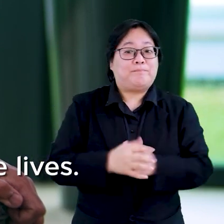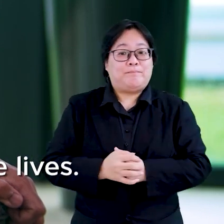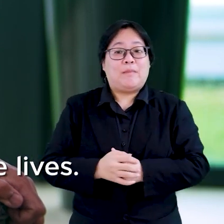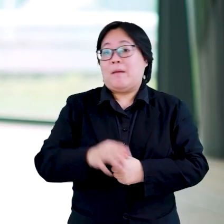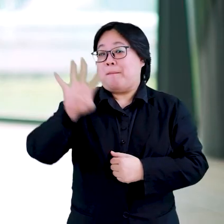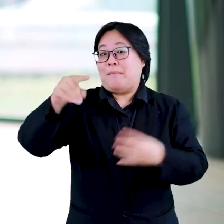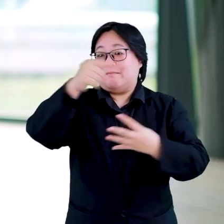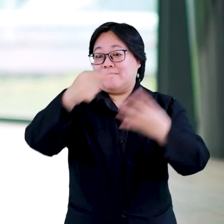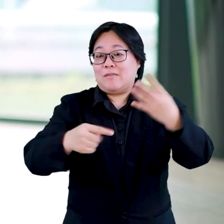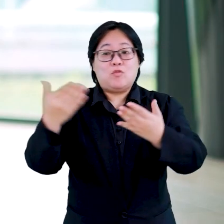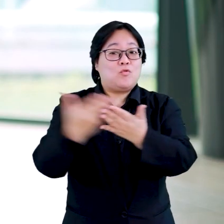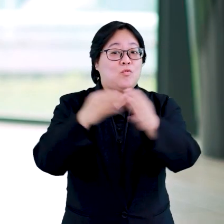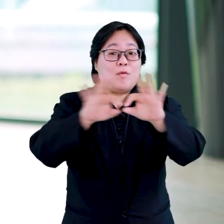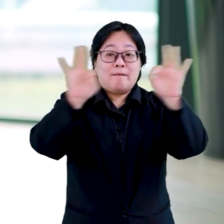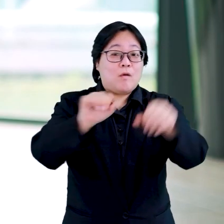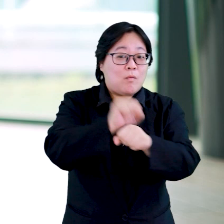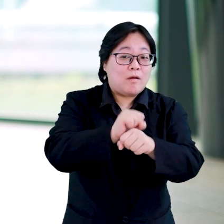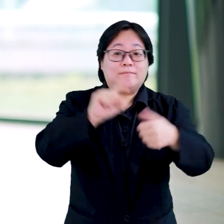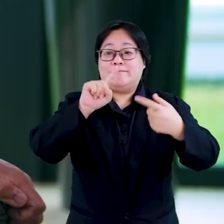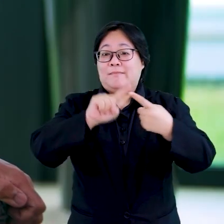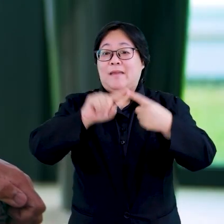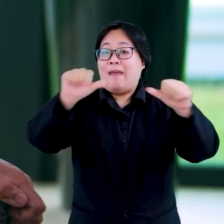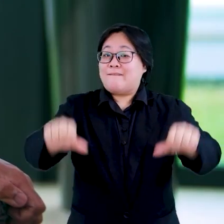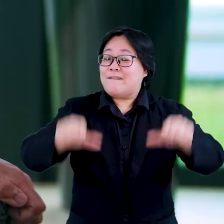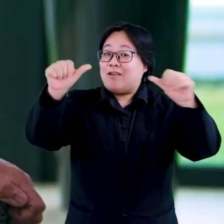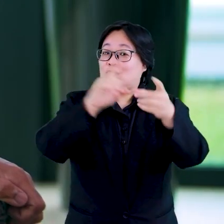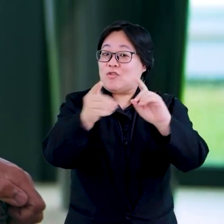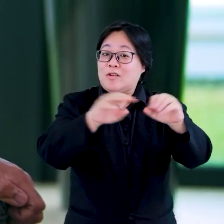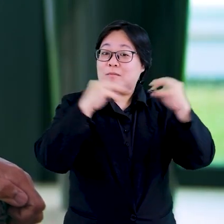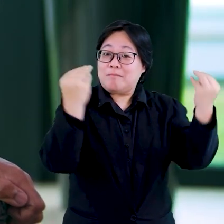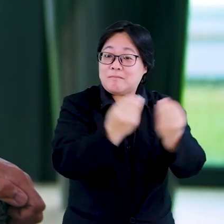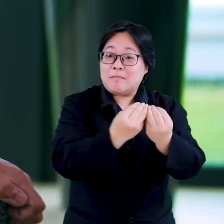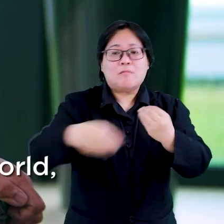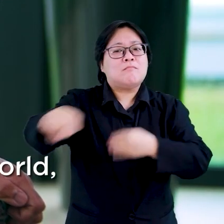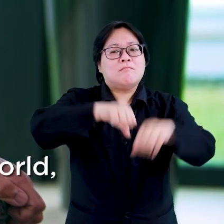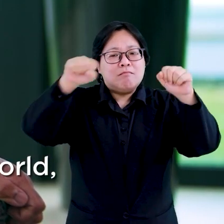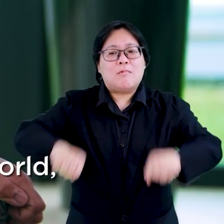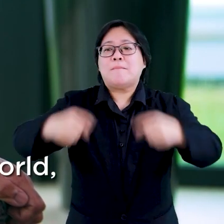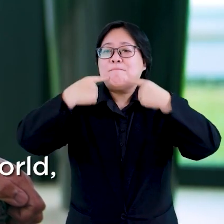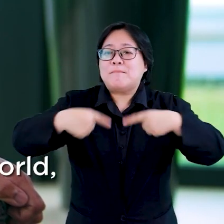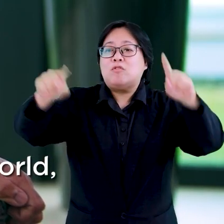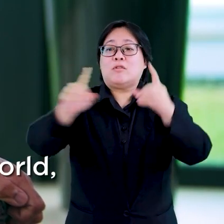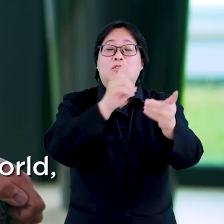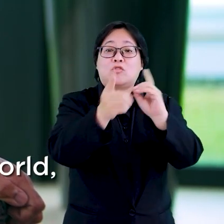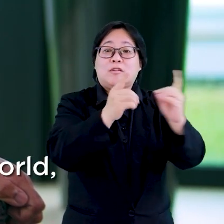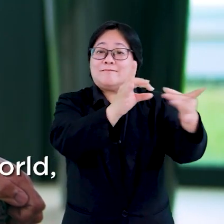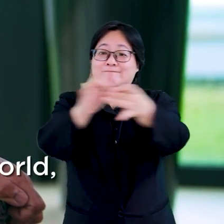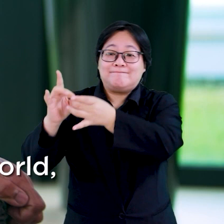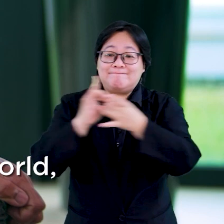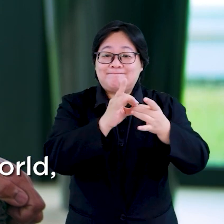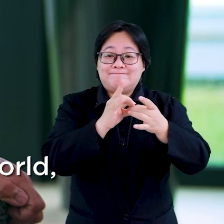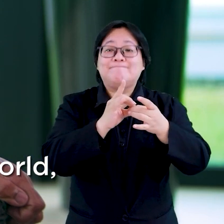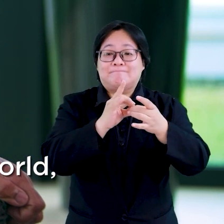improve lives. The four pillars of the new framework are advancing digital societies to enable all to thrive in a